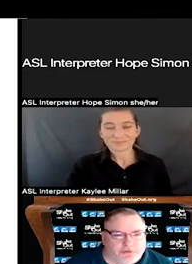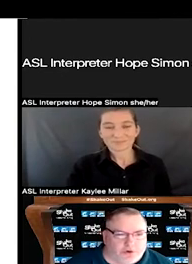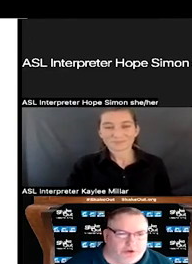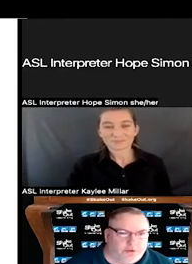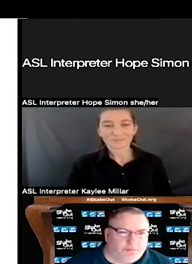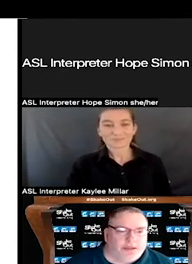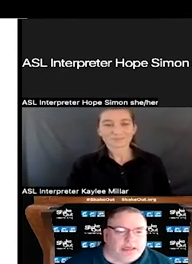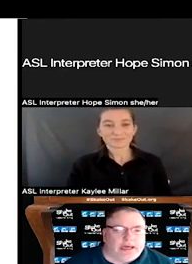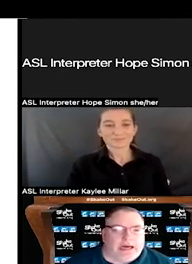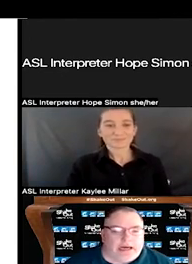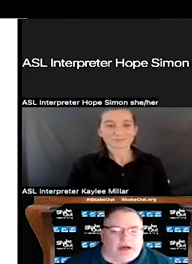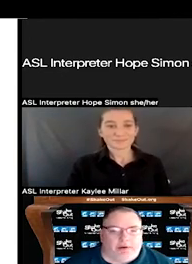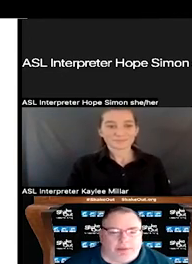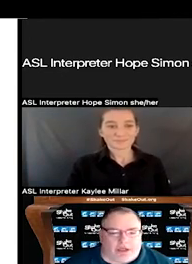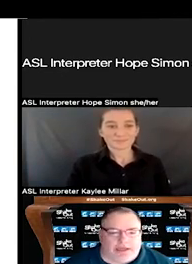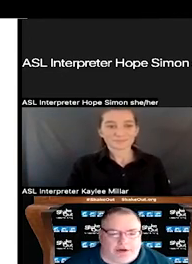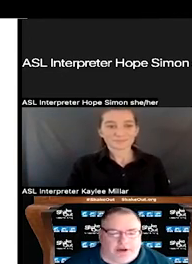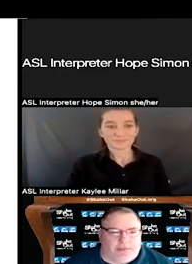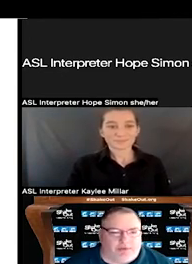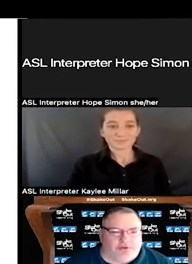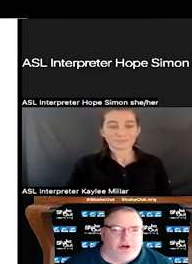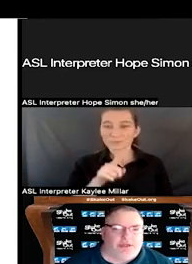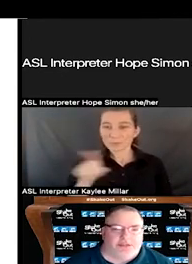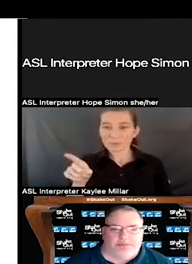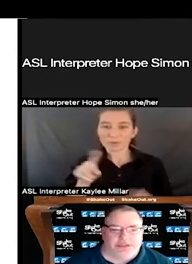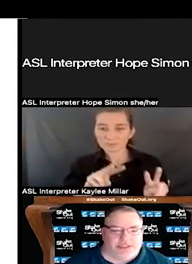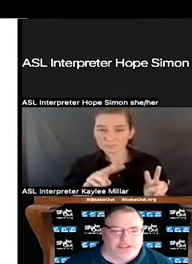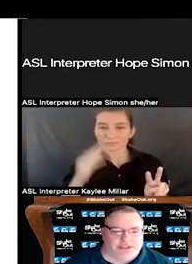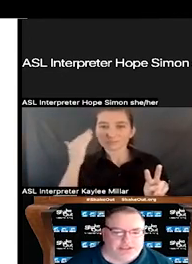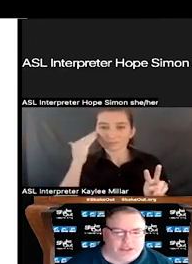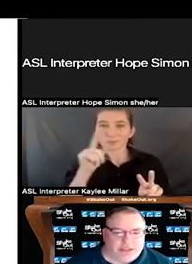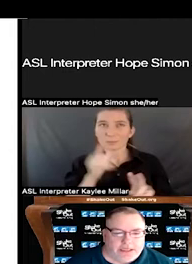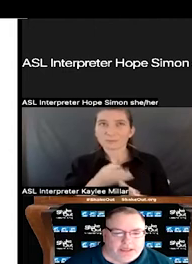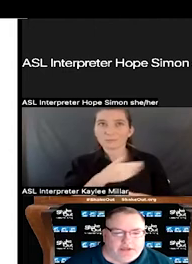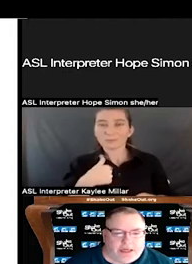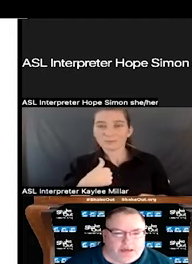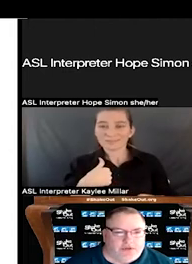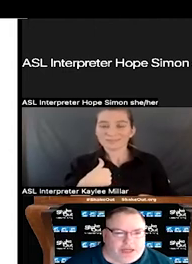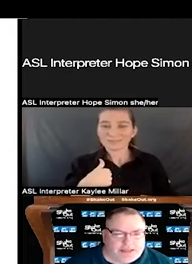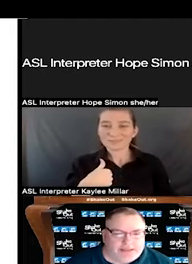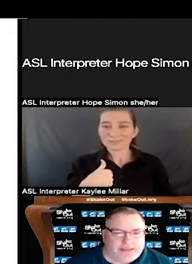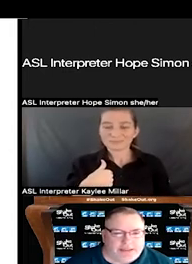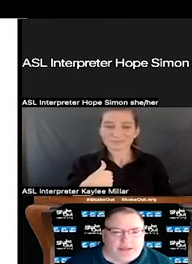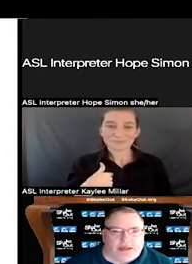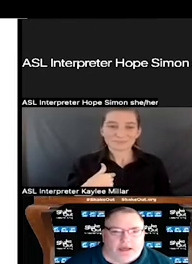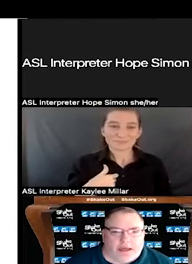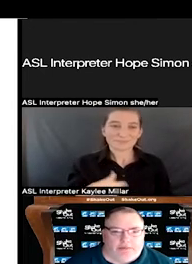who's before you. I will be calling out your name as we start each presentation. So